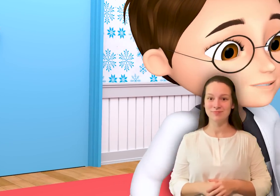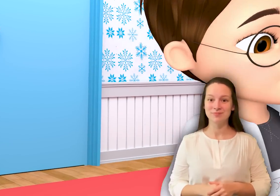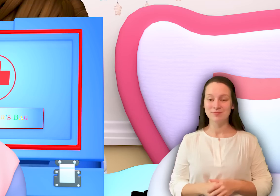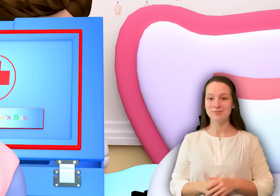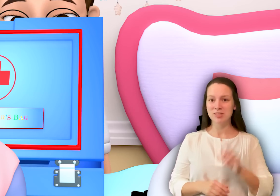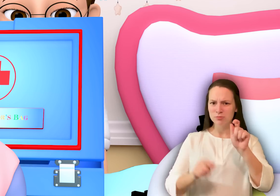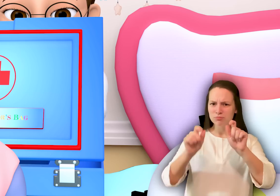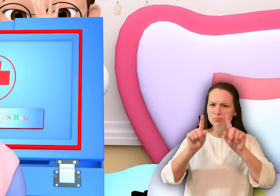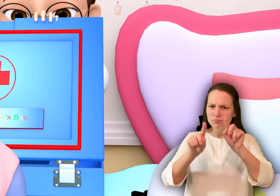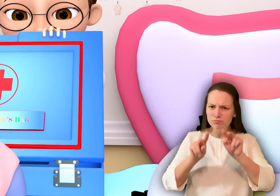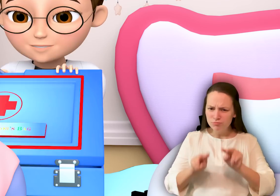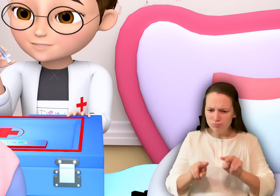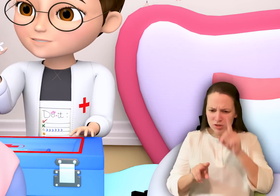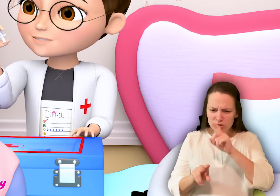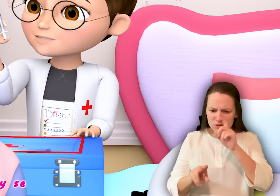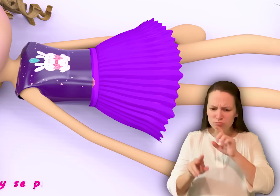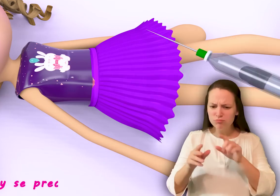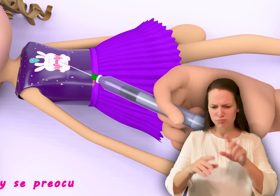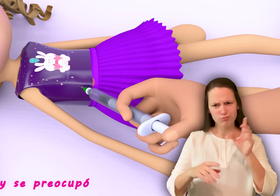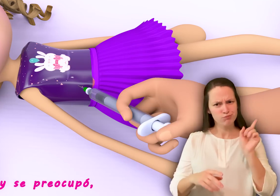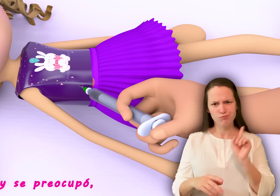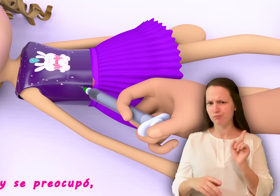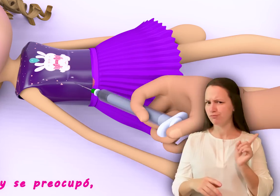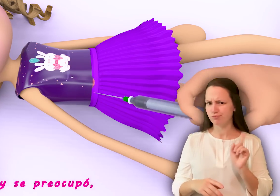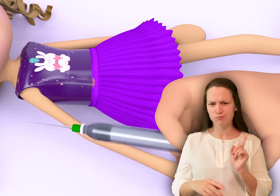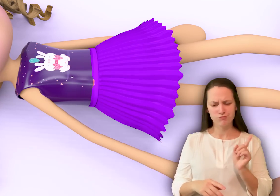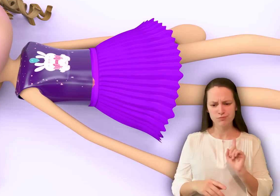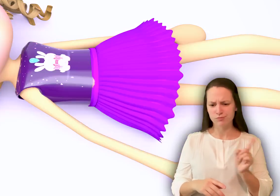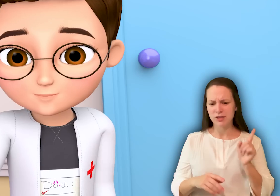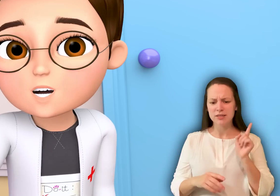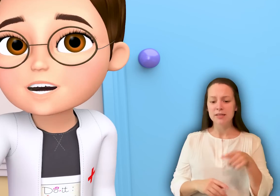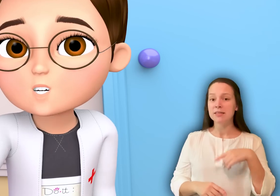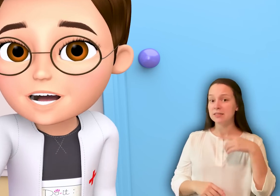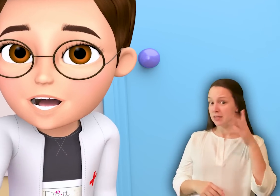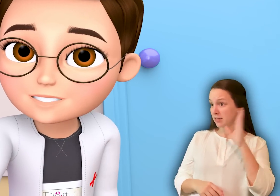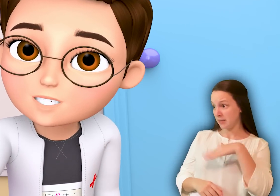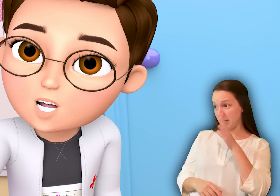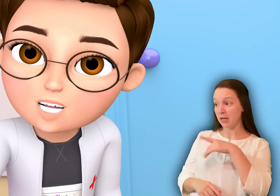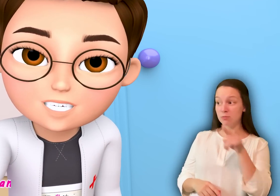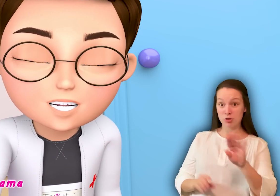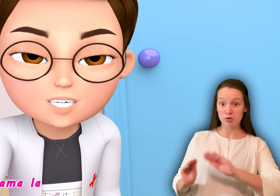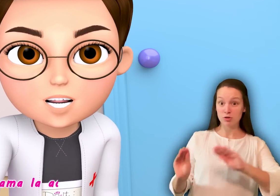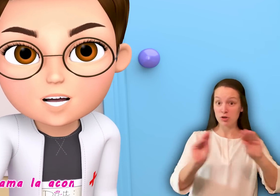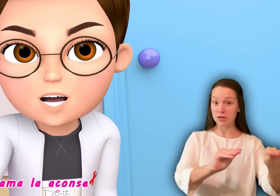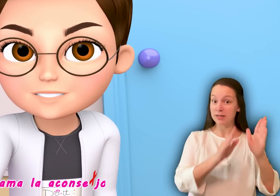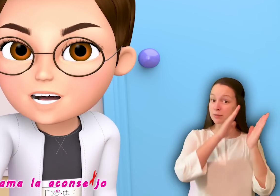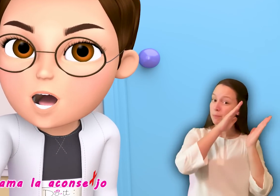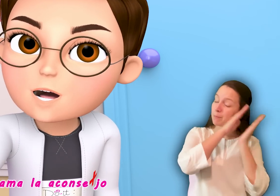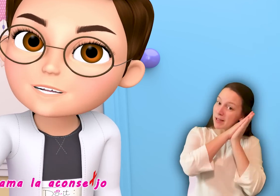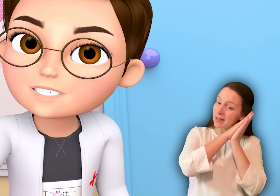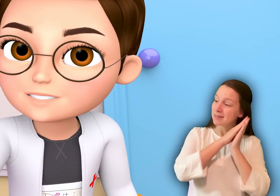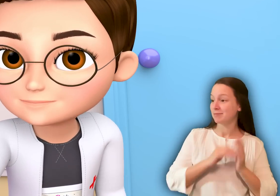r he looked at the dolly and he shook his head and he said Miss Polly put her